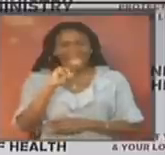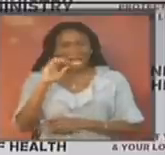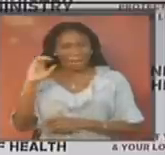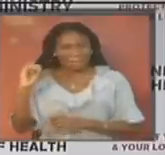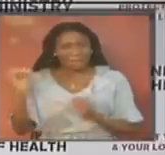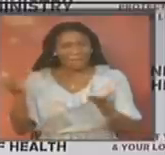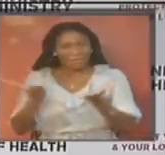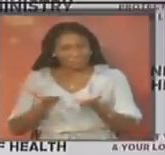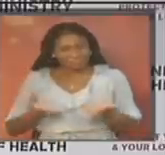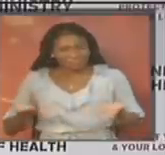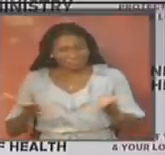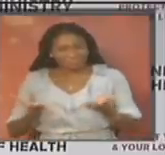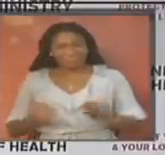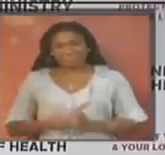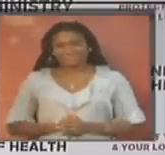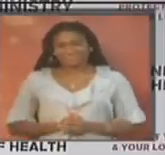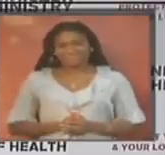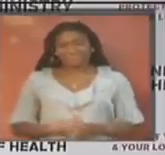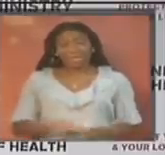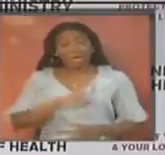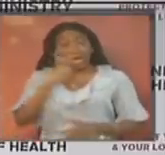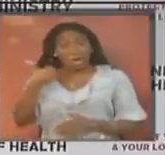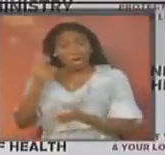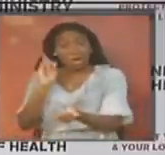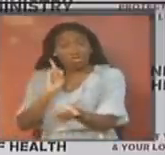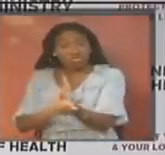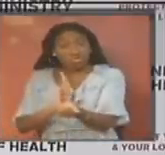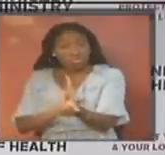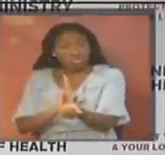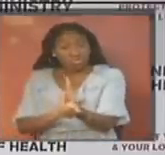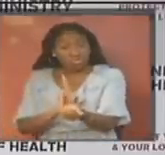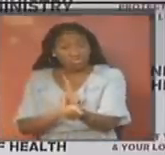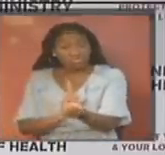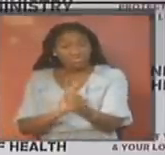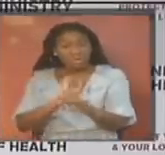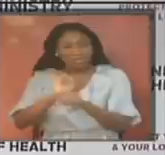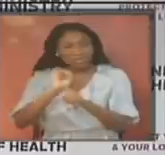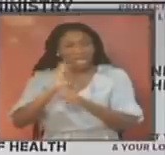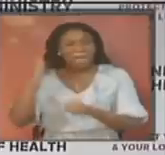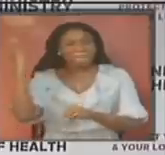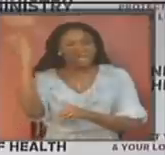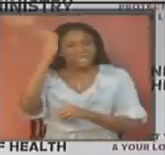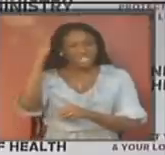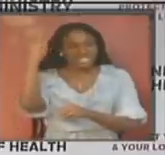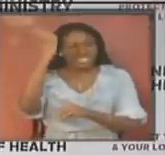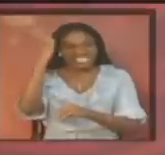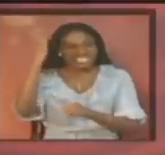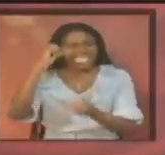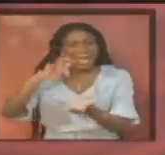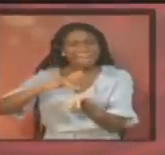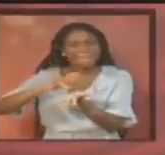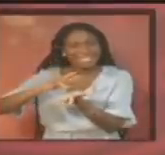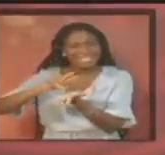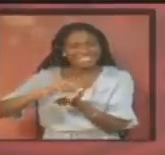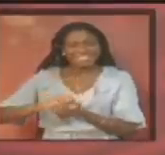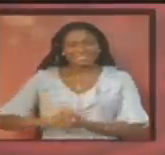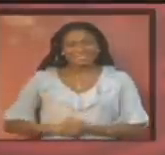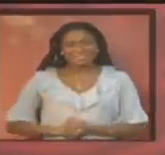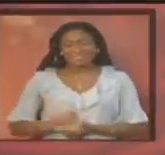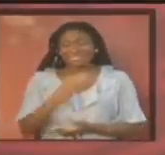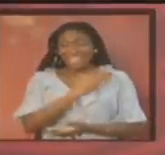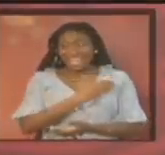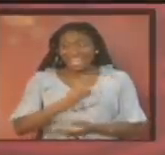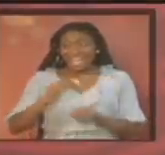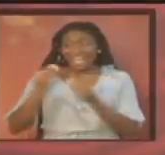Officer, Dr. Joanne Paul, Regional Coordinator, Emergency Medicine, NCRHA, and Dr. Janine